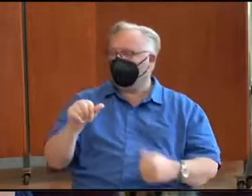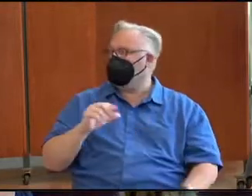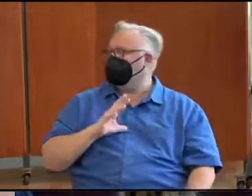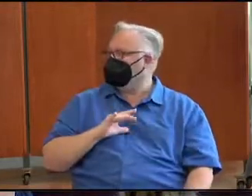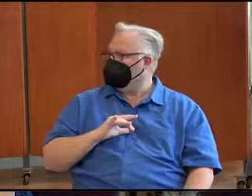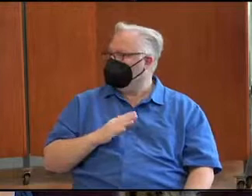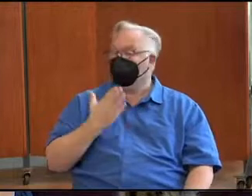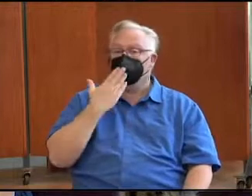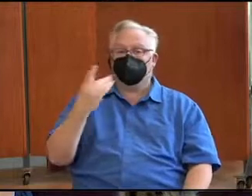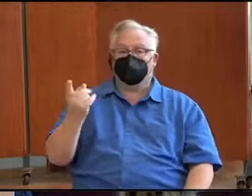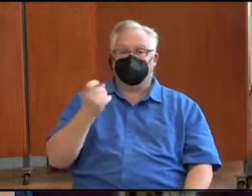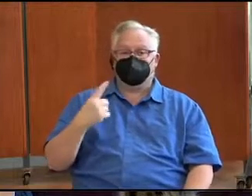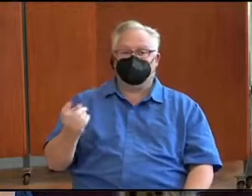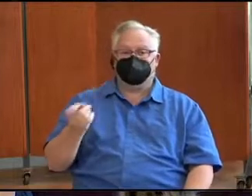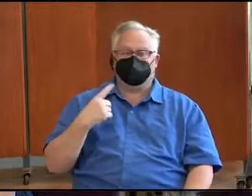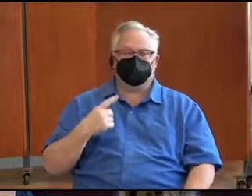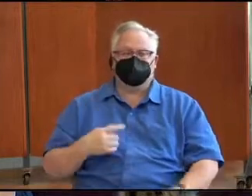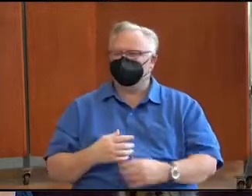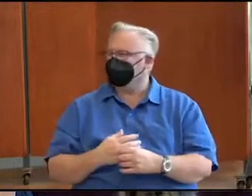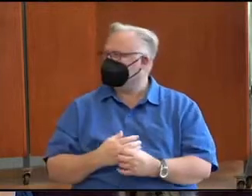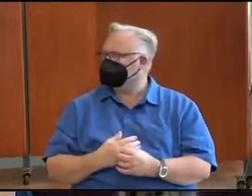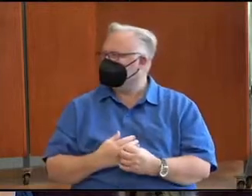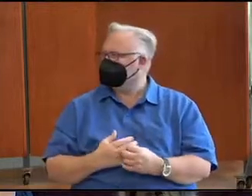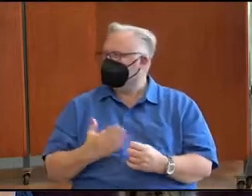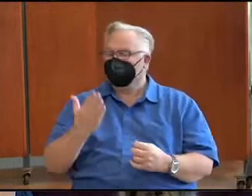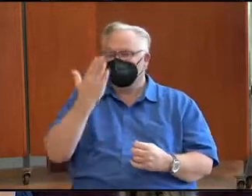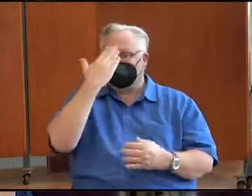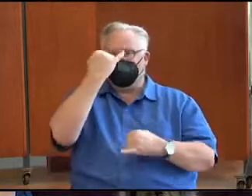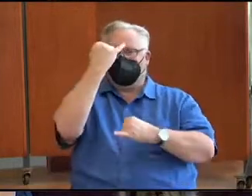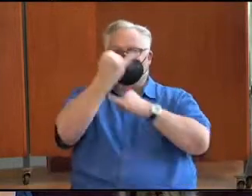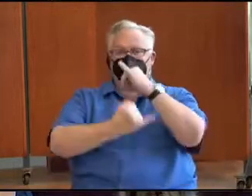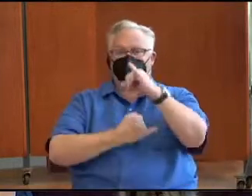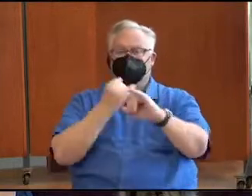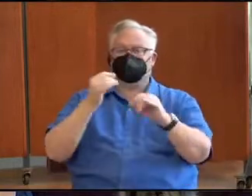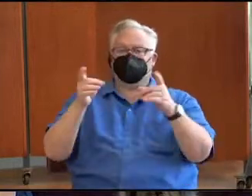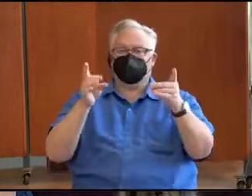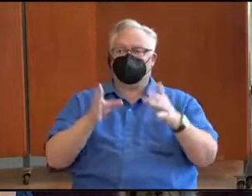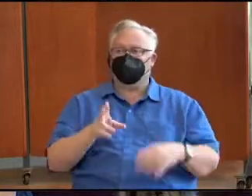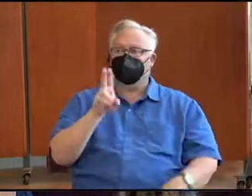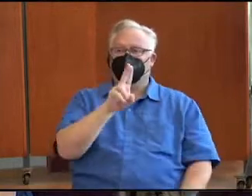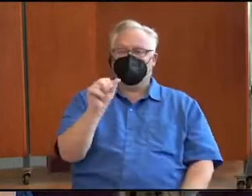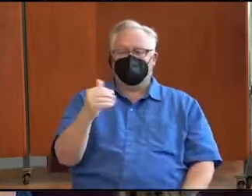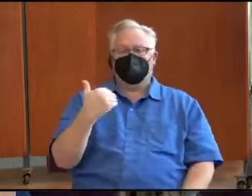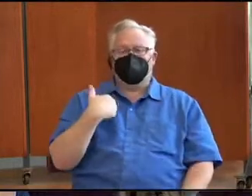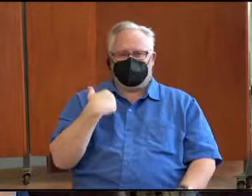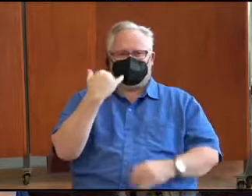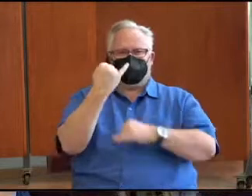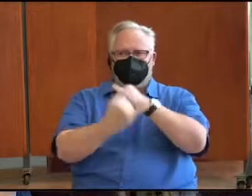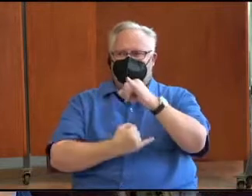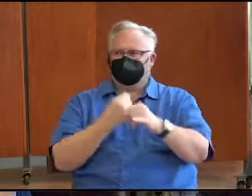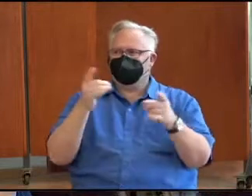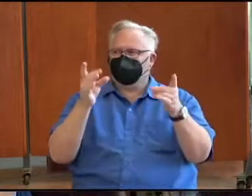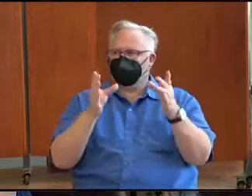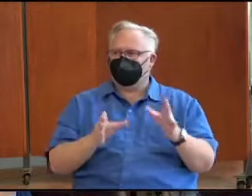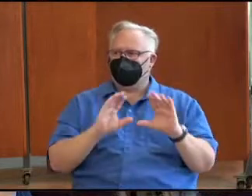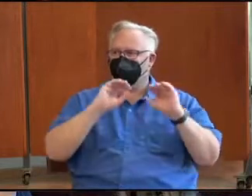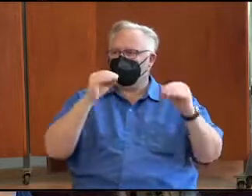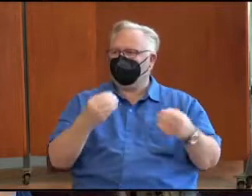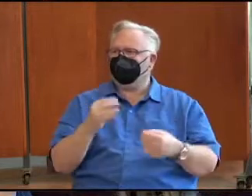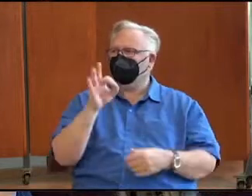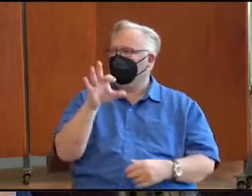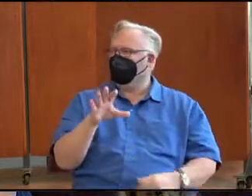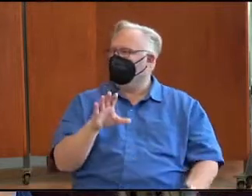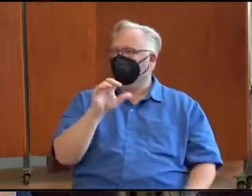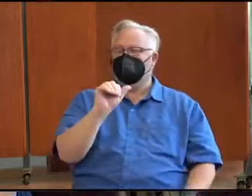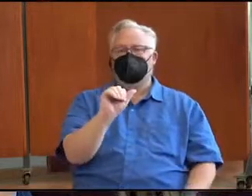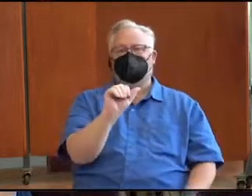well, those are good questions, and I know our international director. The UUA actually has an international director office, and Reverend